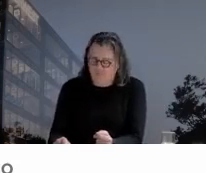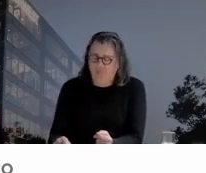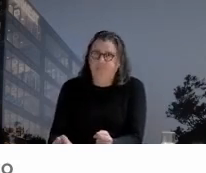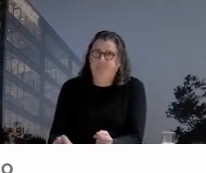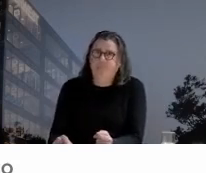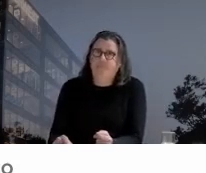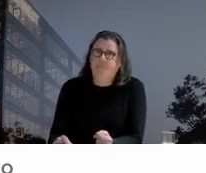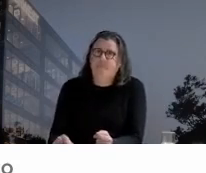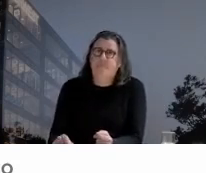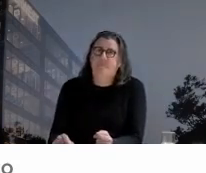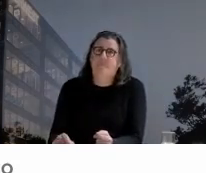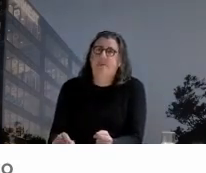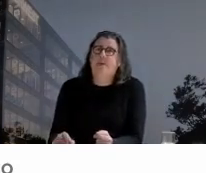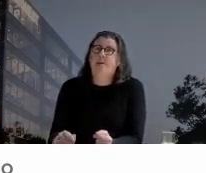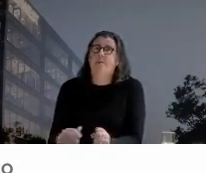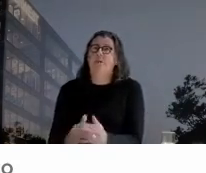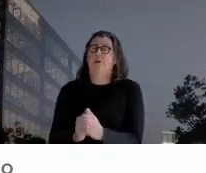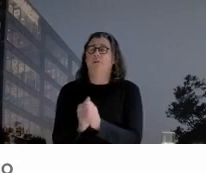human.